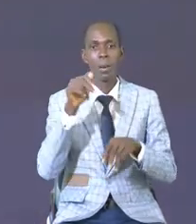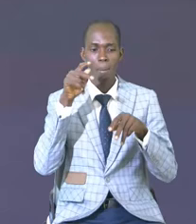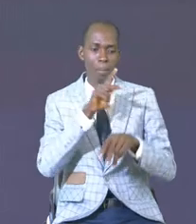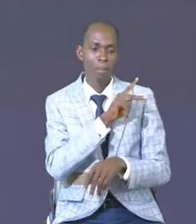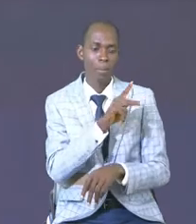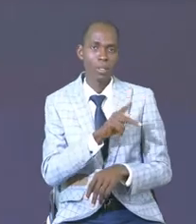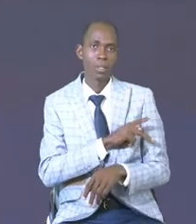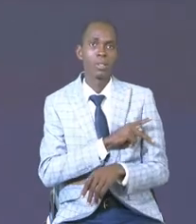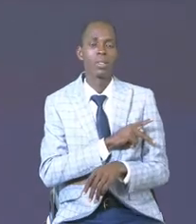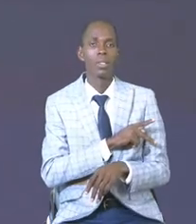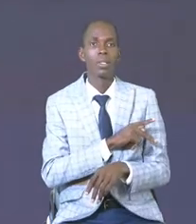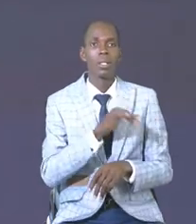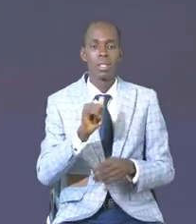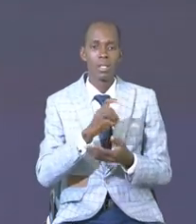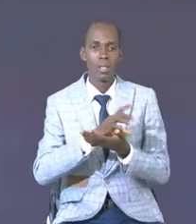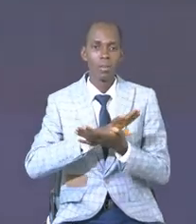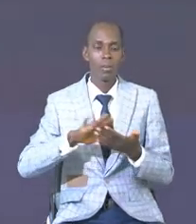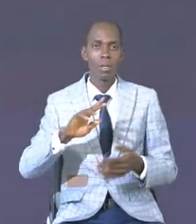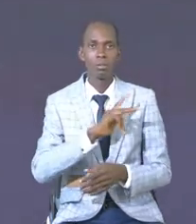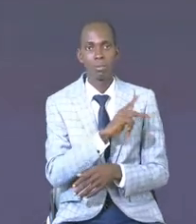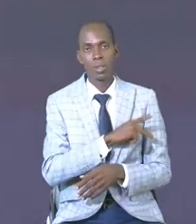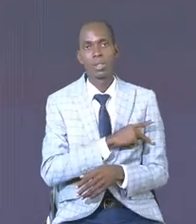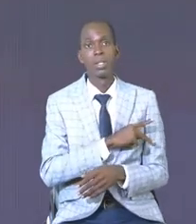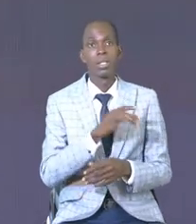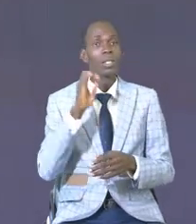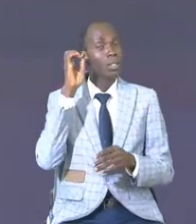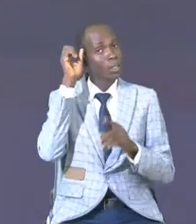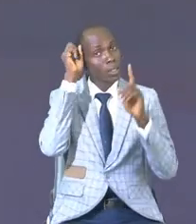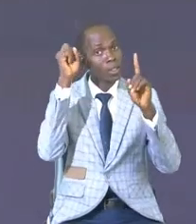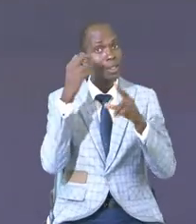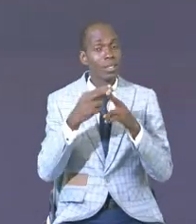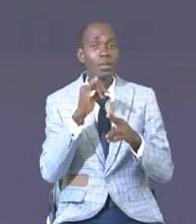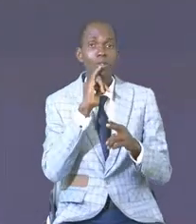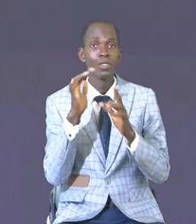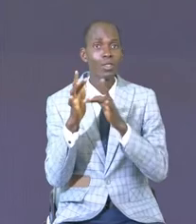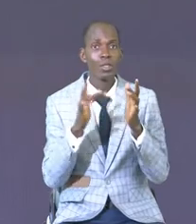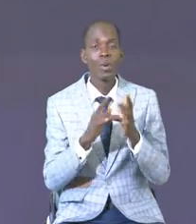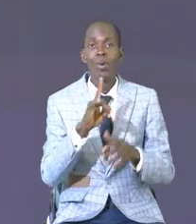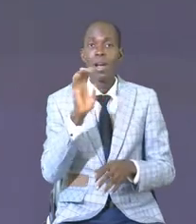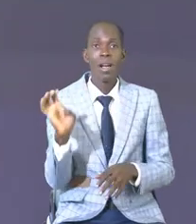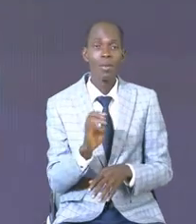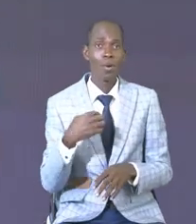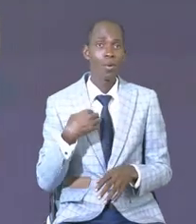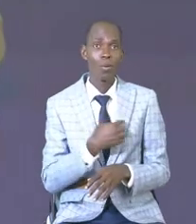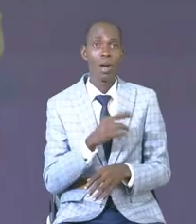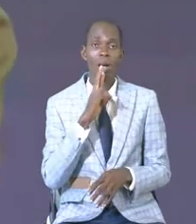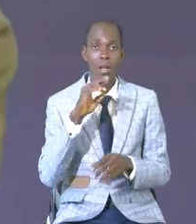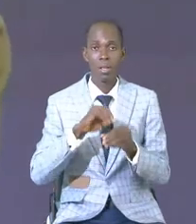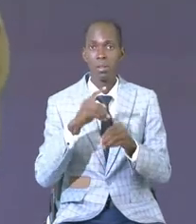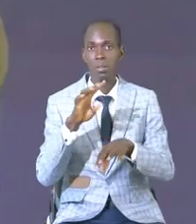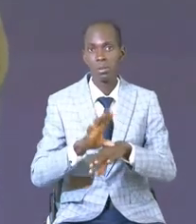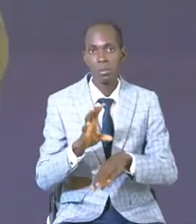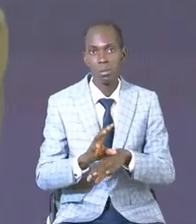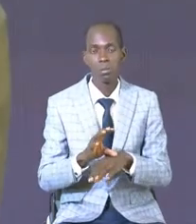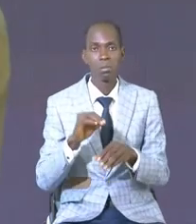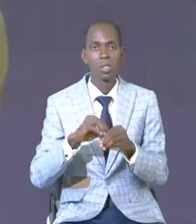divine personality. His name is Jesus. And wherever we are, in the church, in the